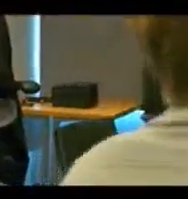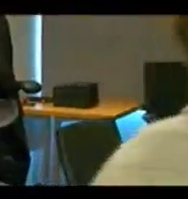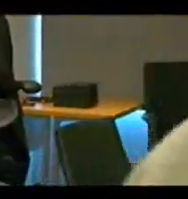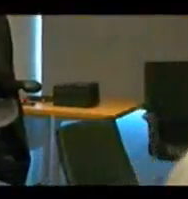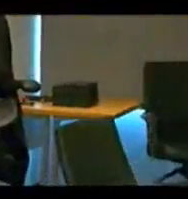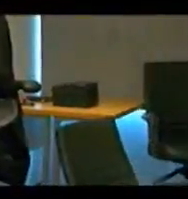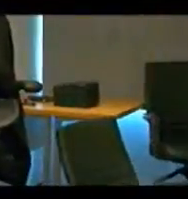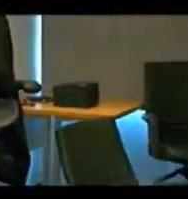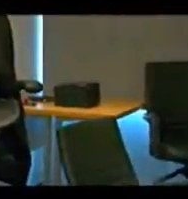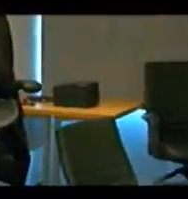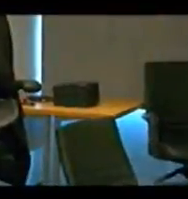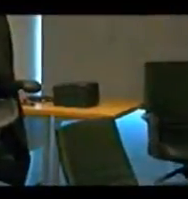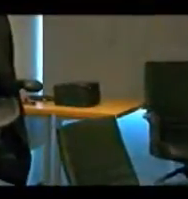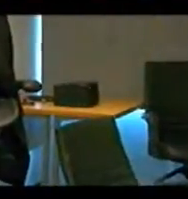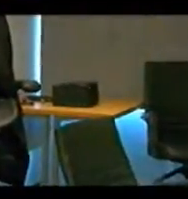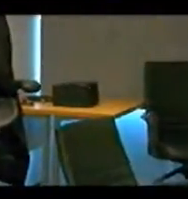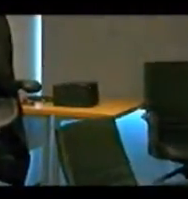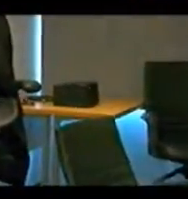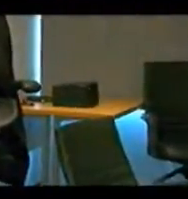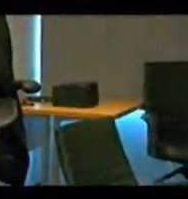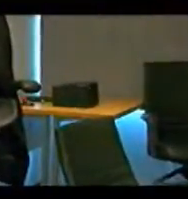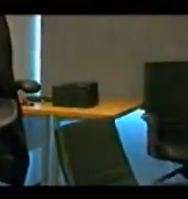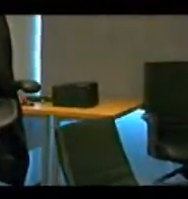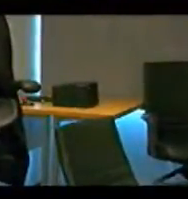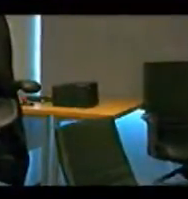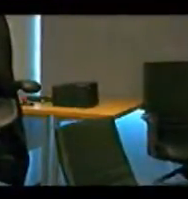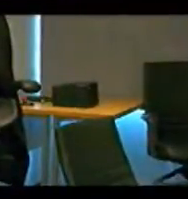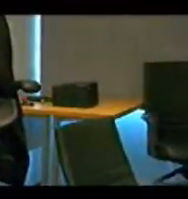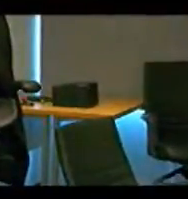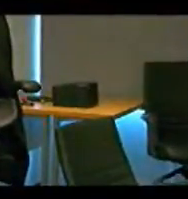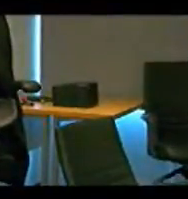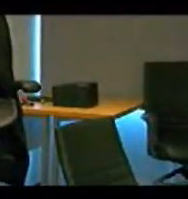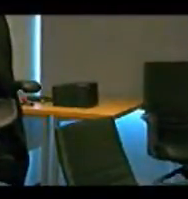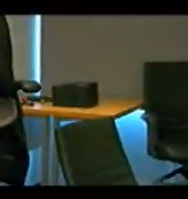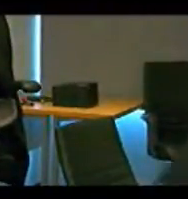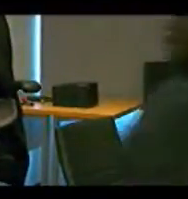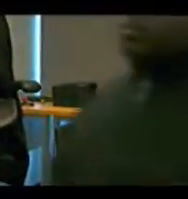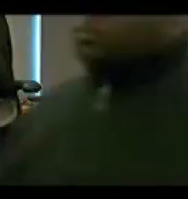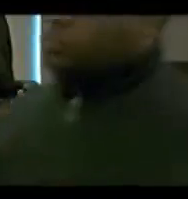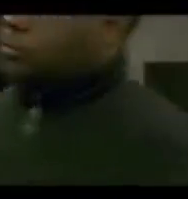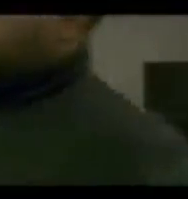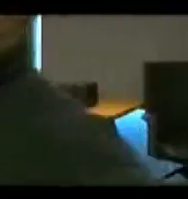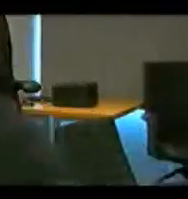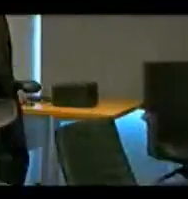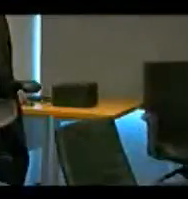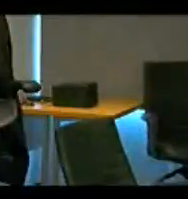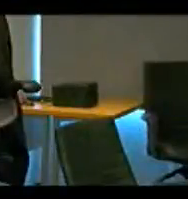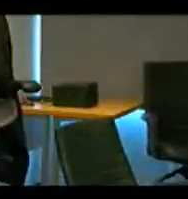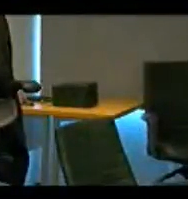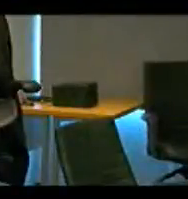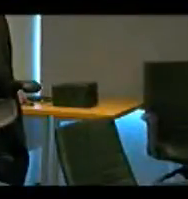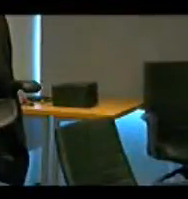achieve the appropriate level of this? How is that not